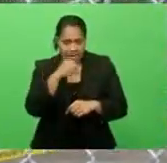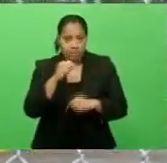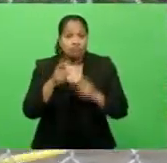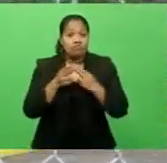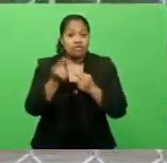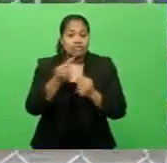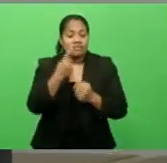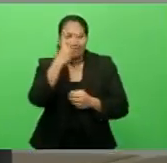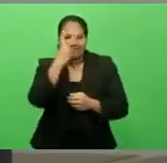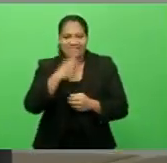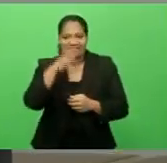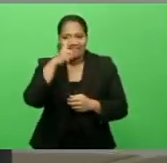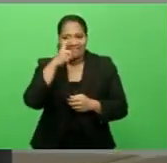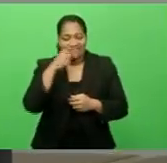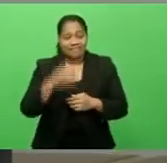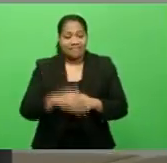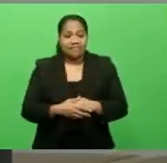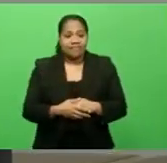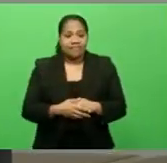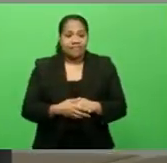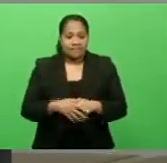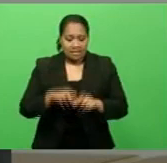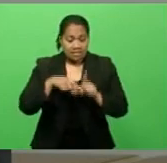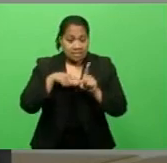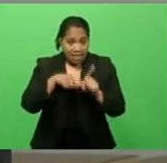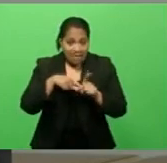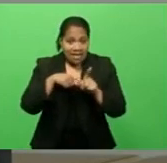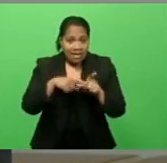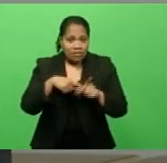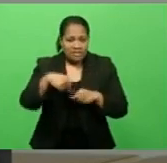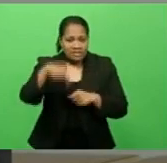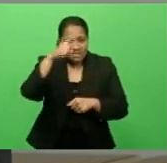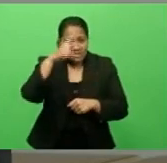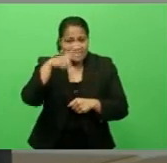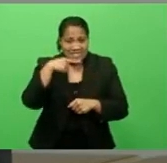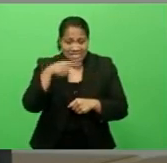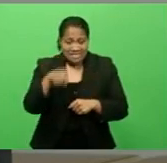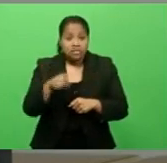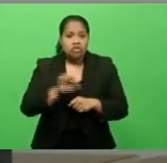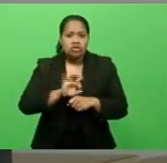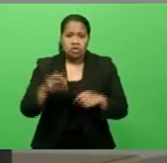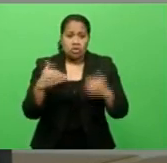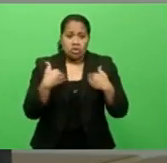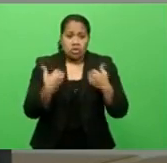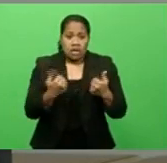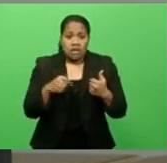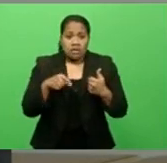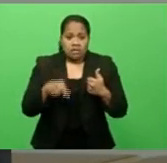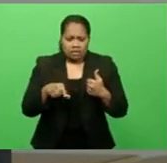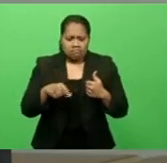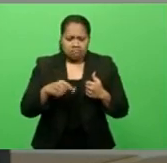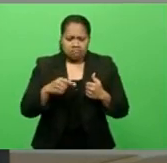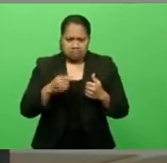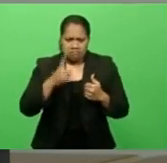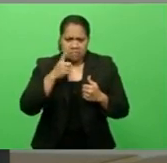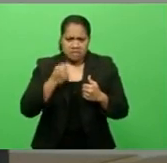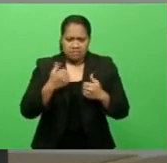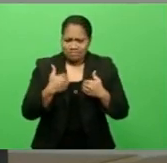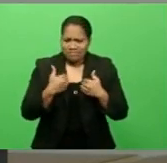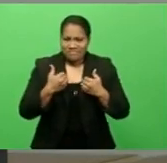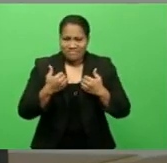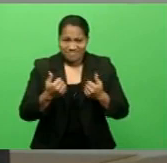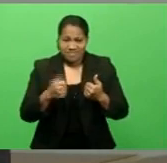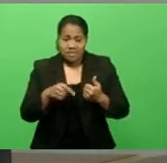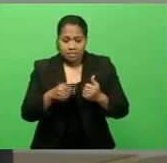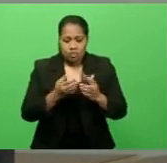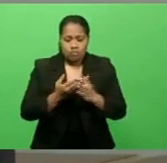young may get sick, may become unwell, may actually get through this. And this actually